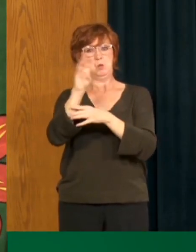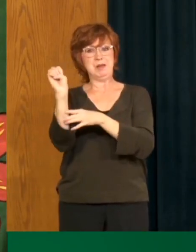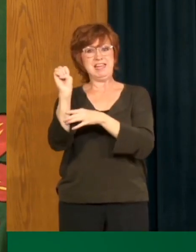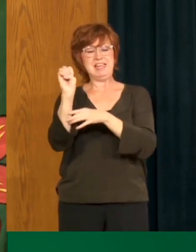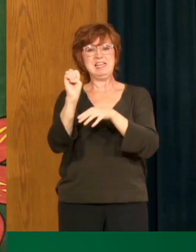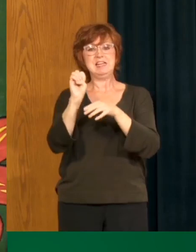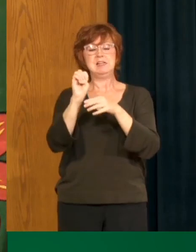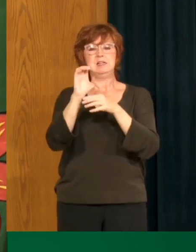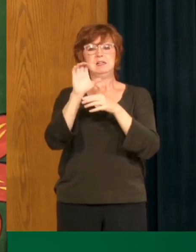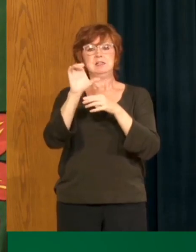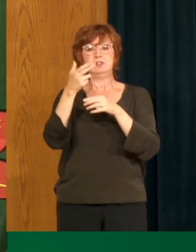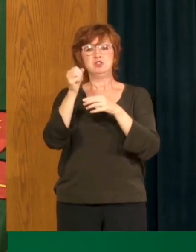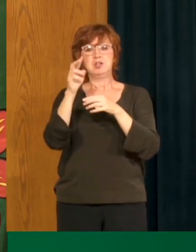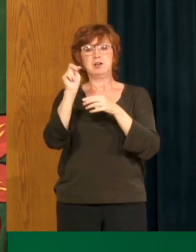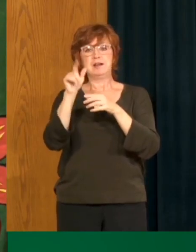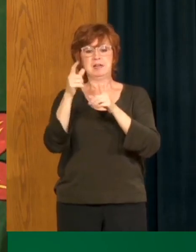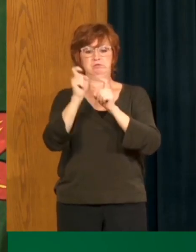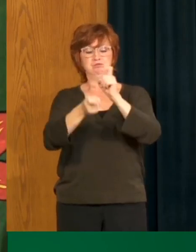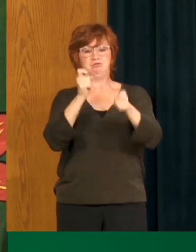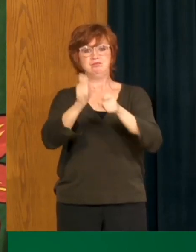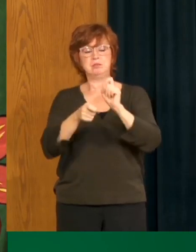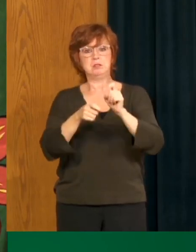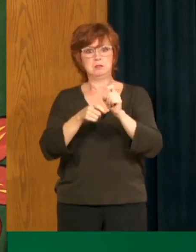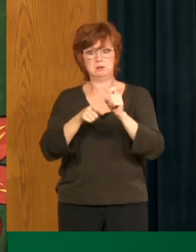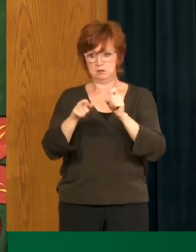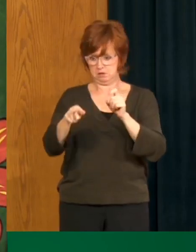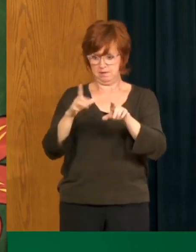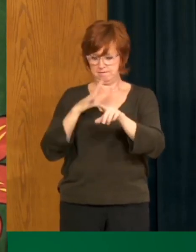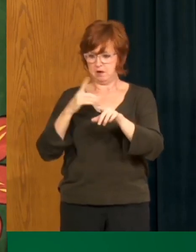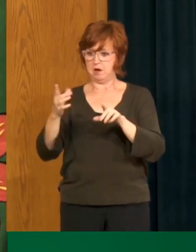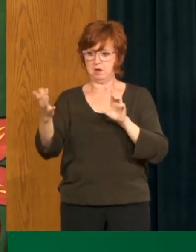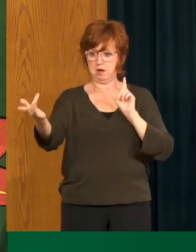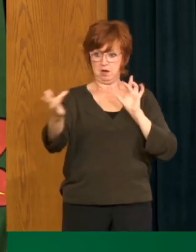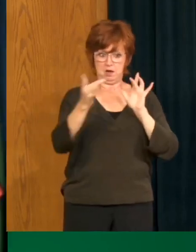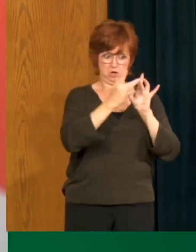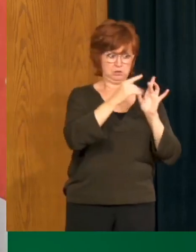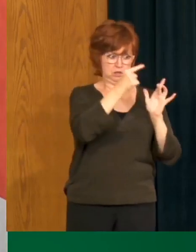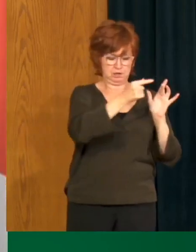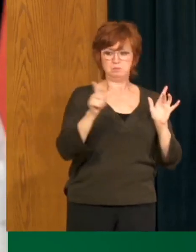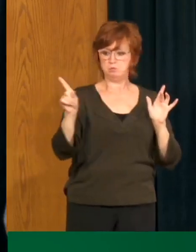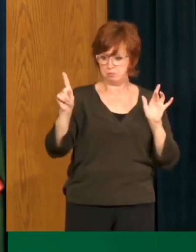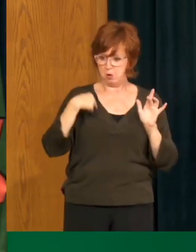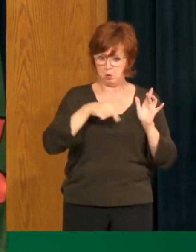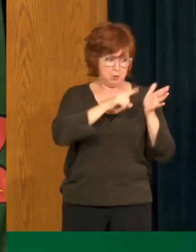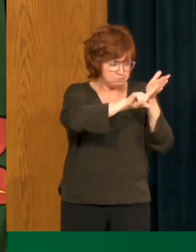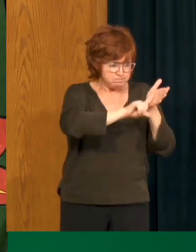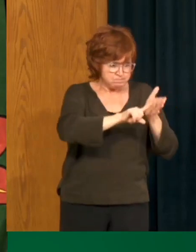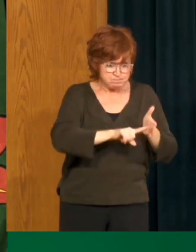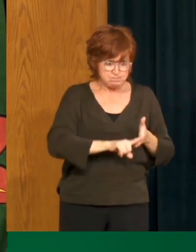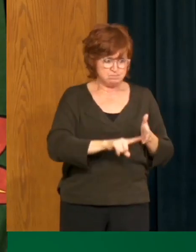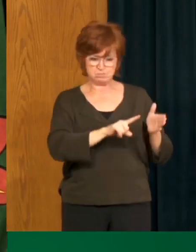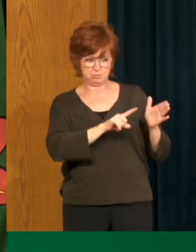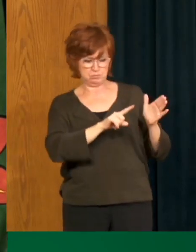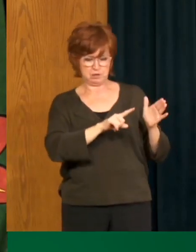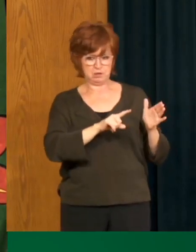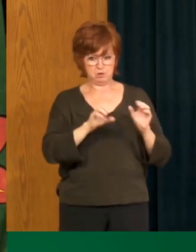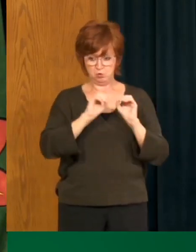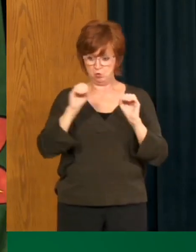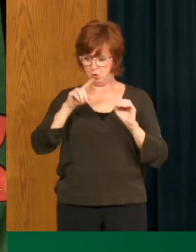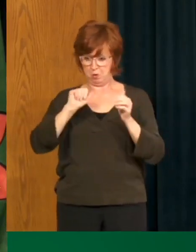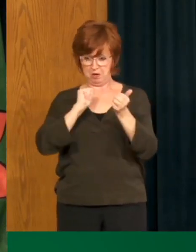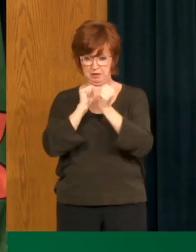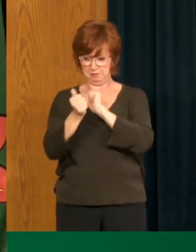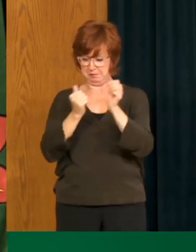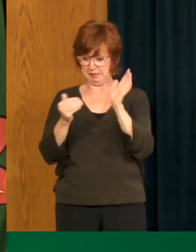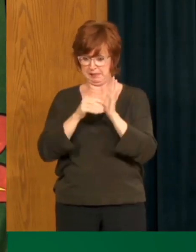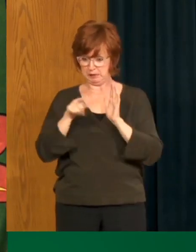through the government due diligence process. There's been no cabinet decision on this or no cabinet presentation on this. There are other